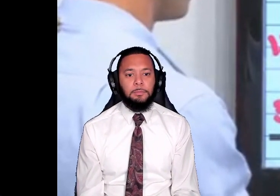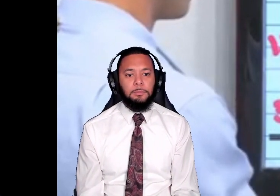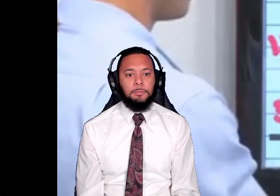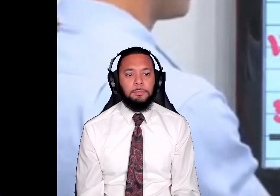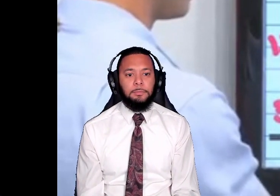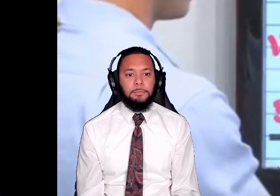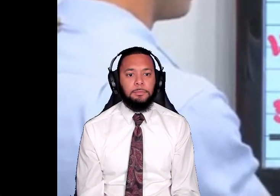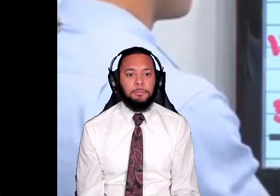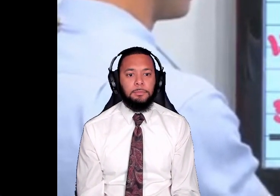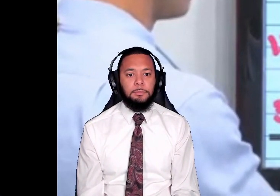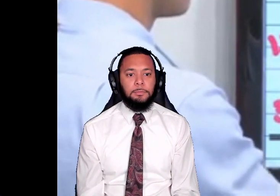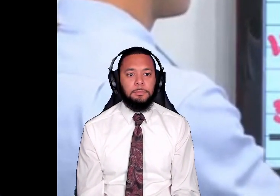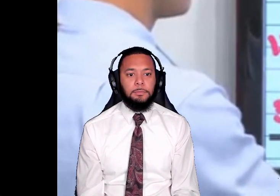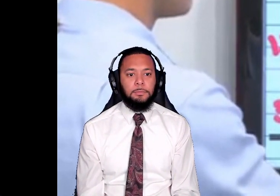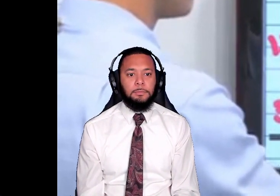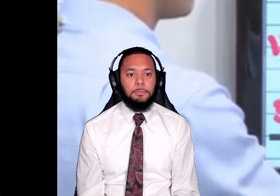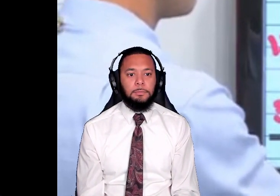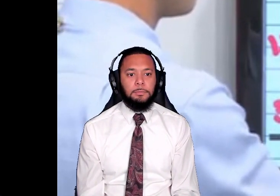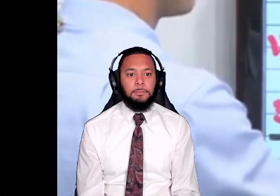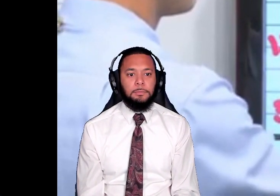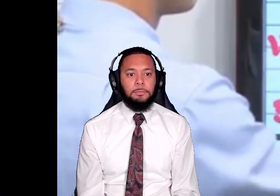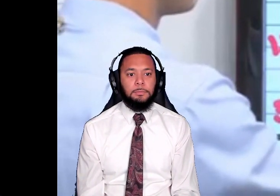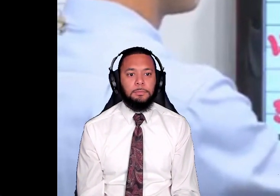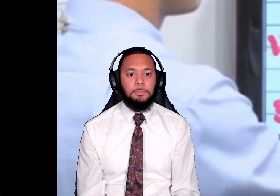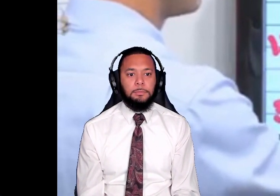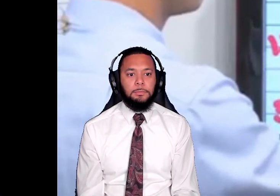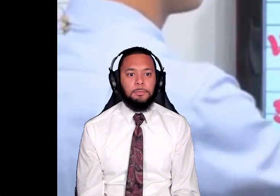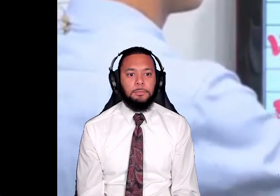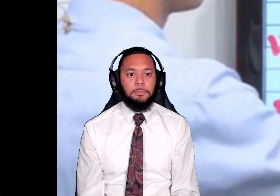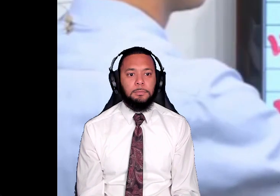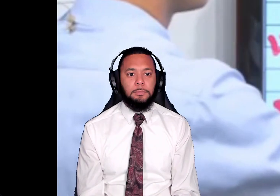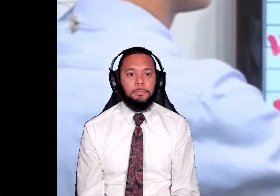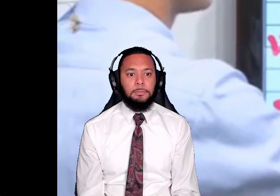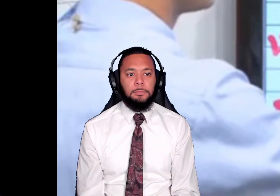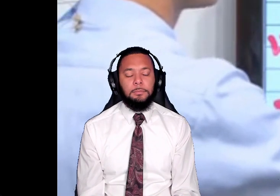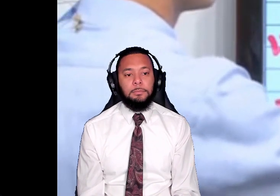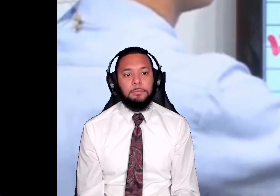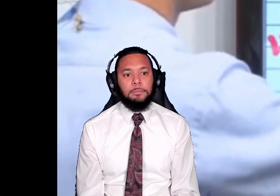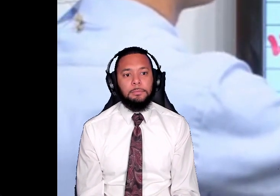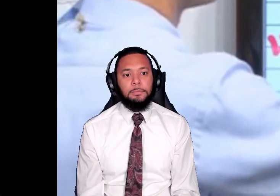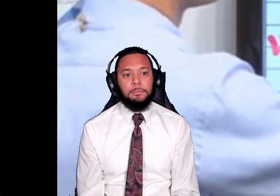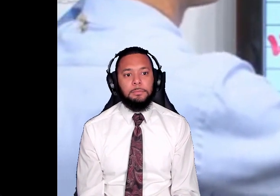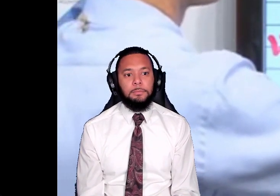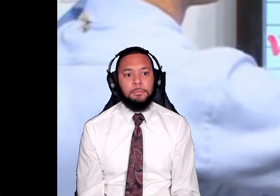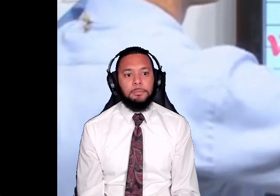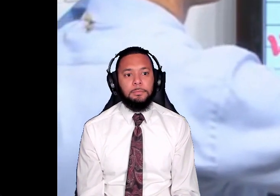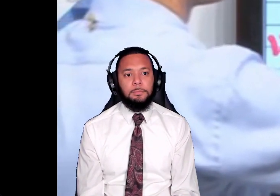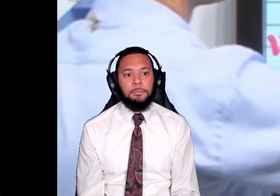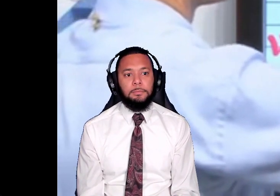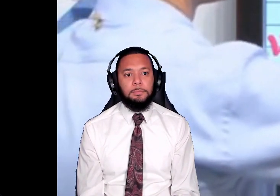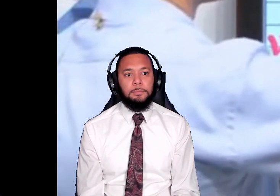up 1 over 1, up 1 over 1, up 1 over 1, up 1 over 1, and so on.